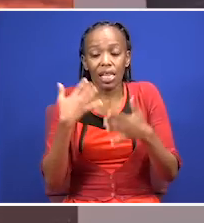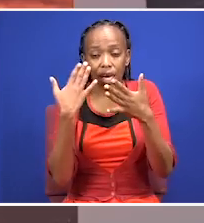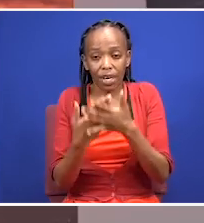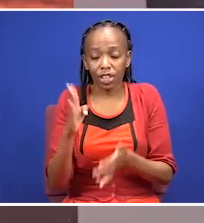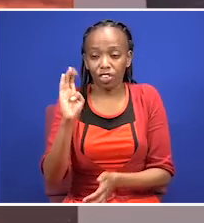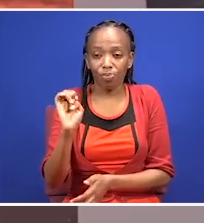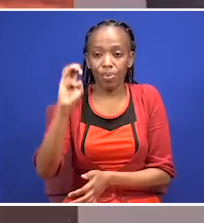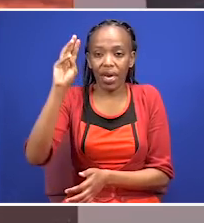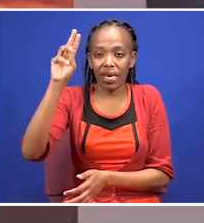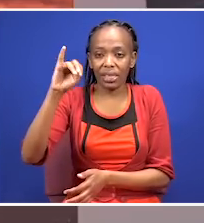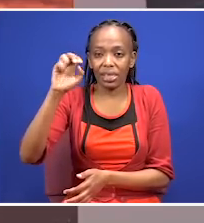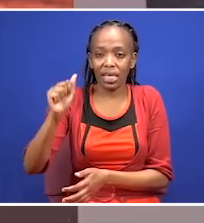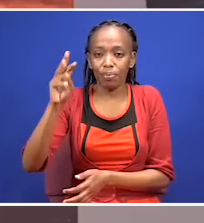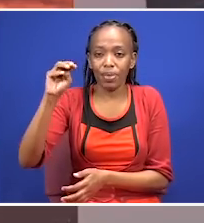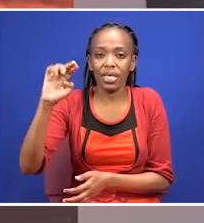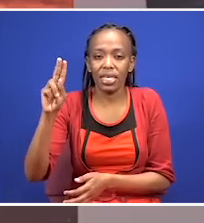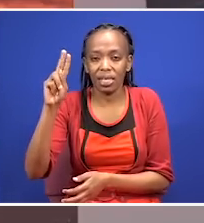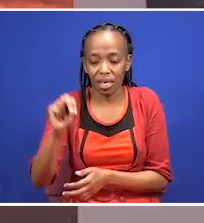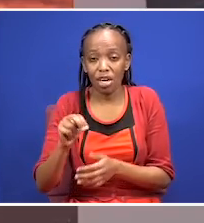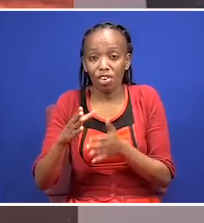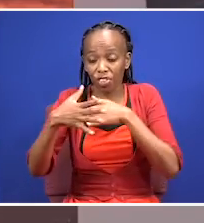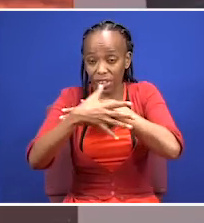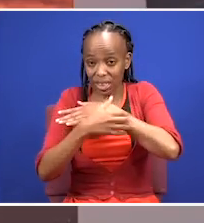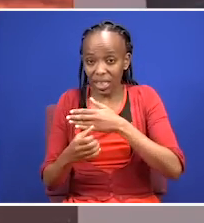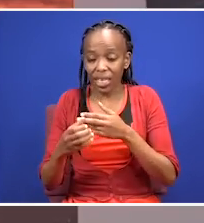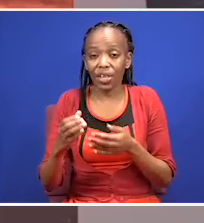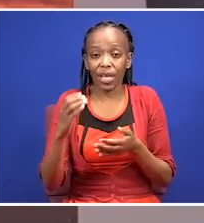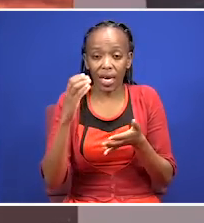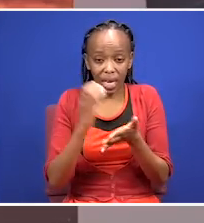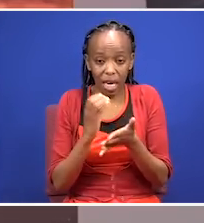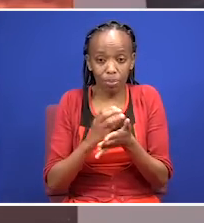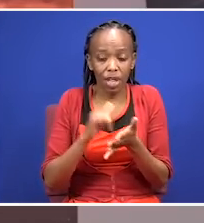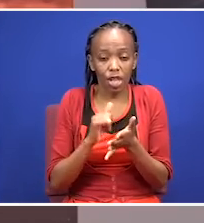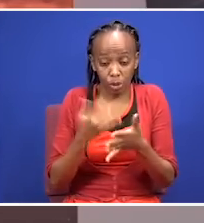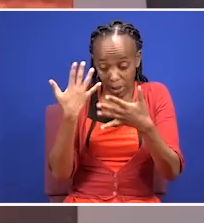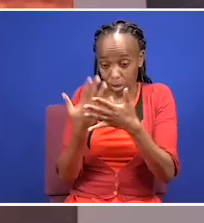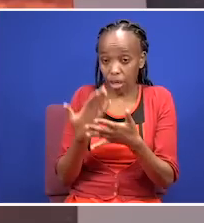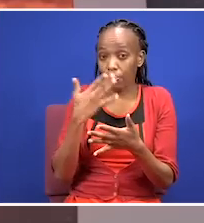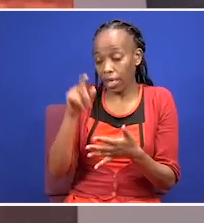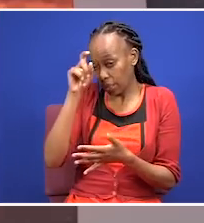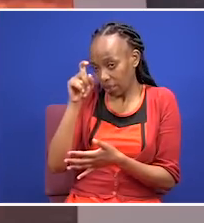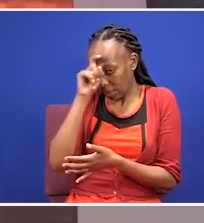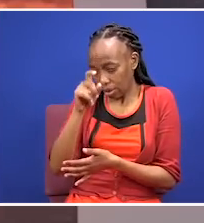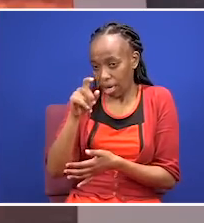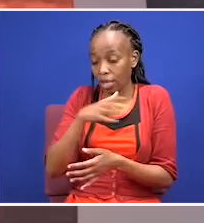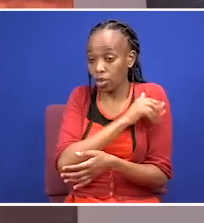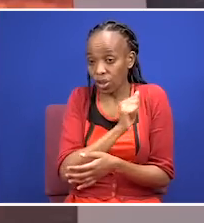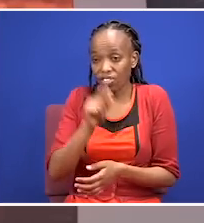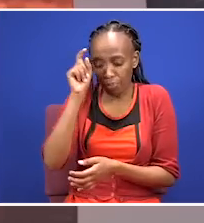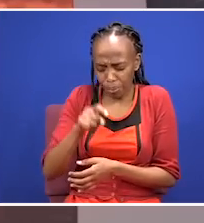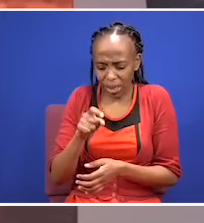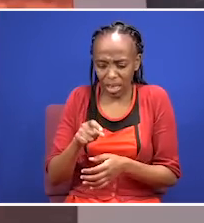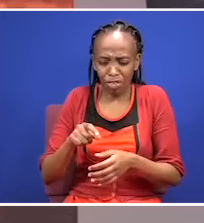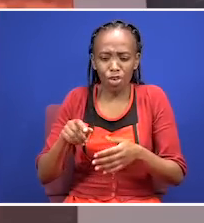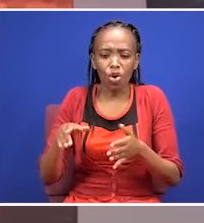stealing the silver cup which was a setup actually by joseph and the officials in egypt must have collapsed to